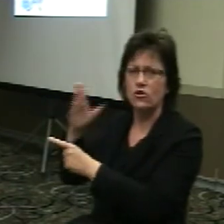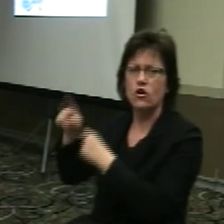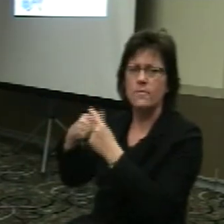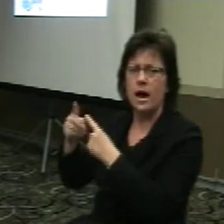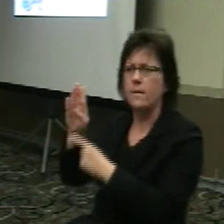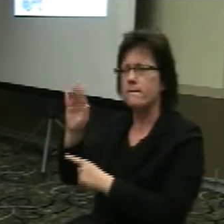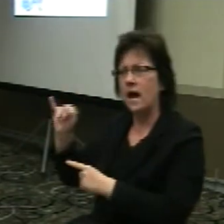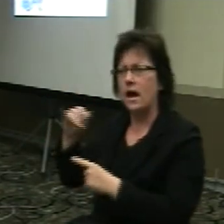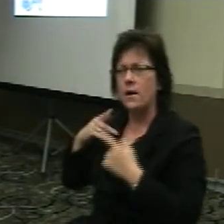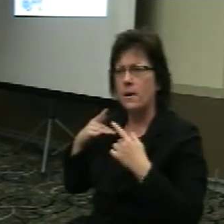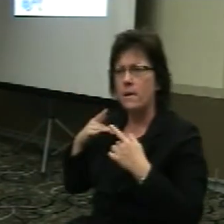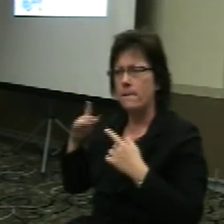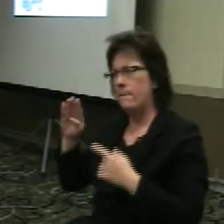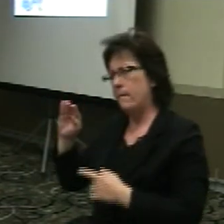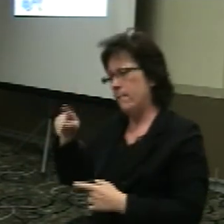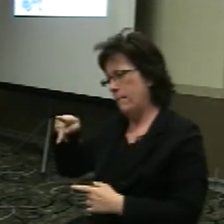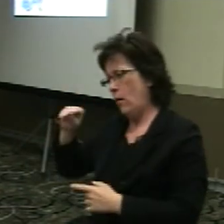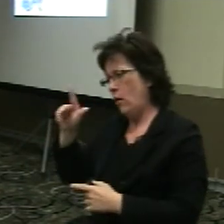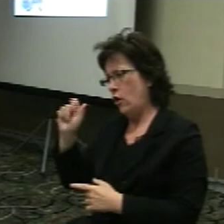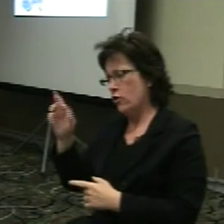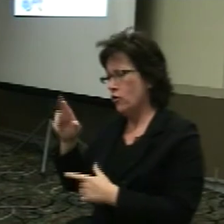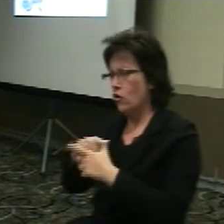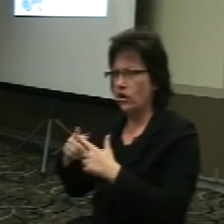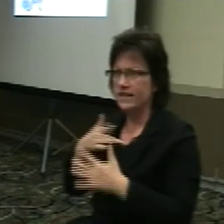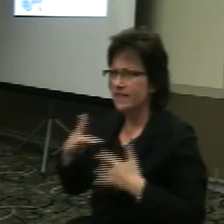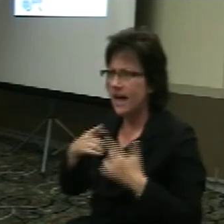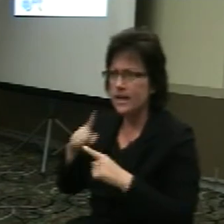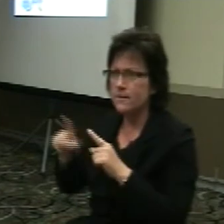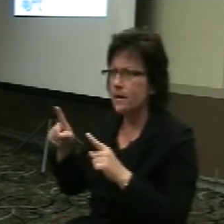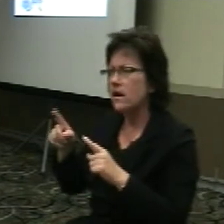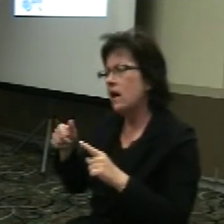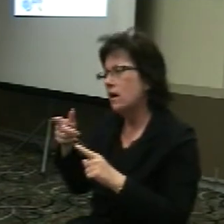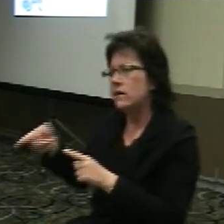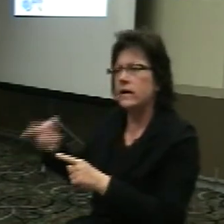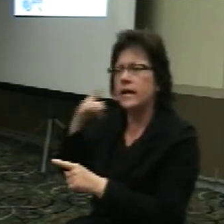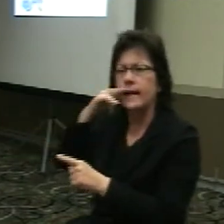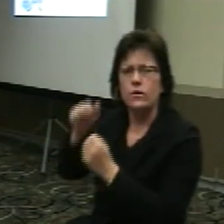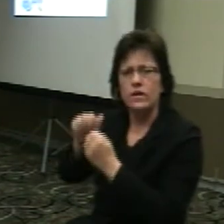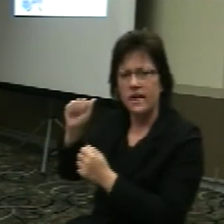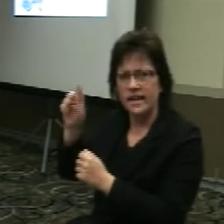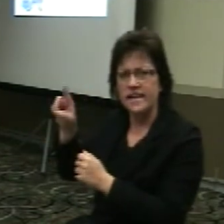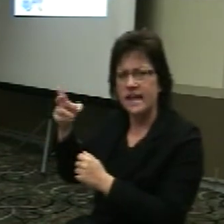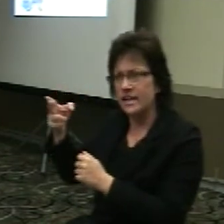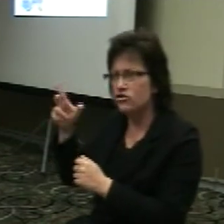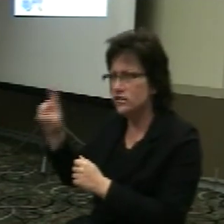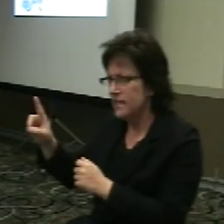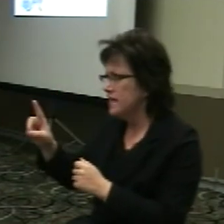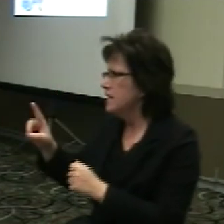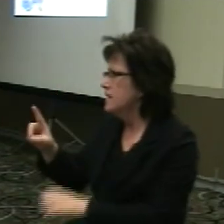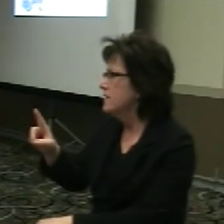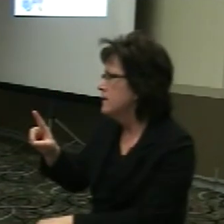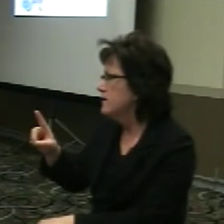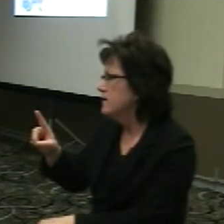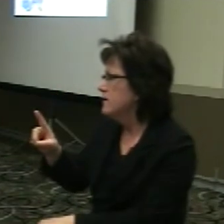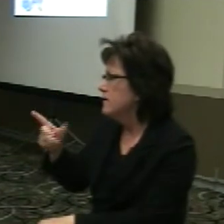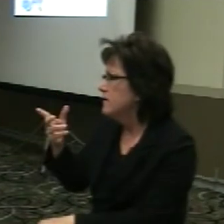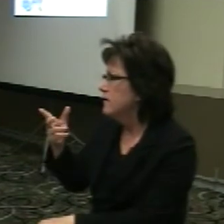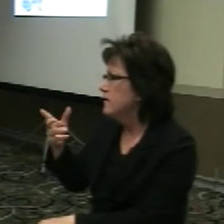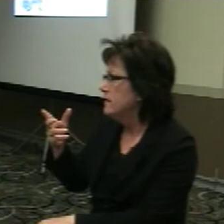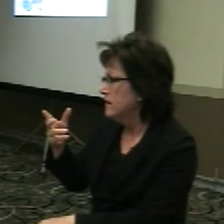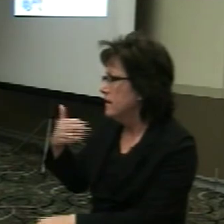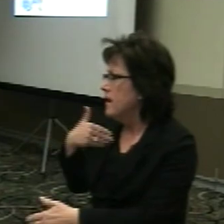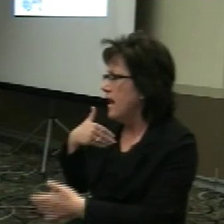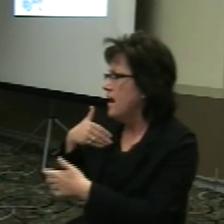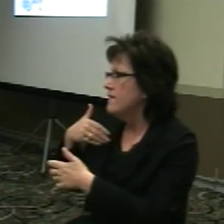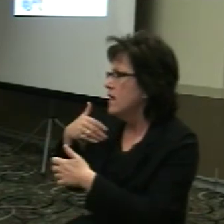bipolar, because like you said, anxiety, that like you have a kid with ADHD, they're going to be fidgety, and they're going to have this problem.